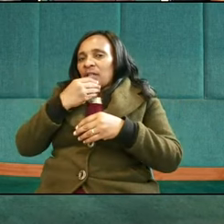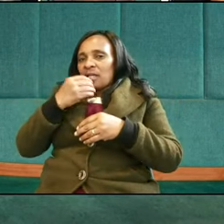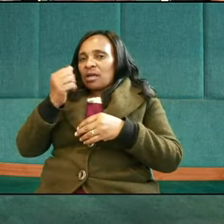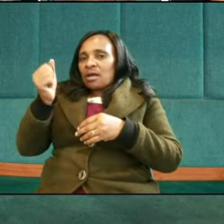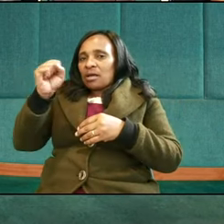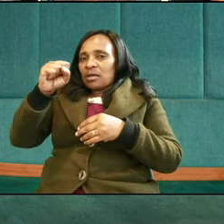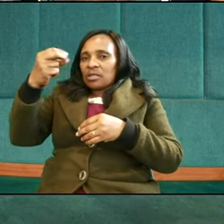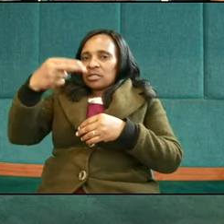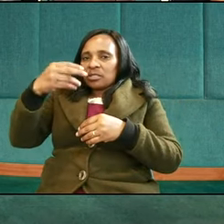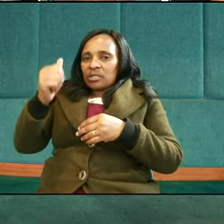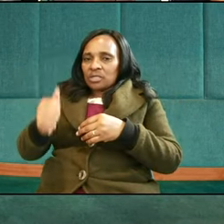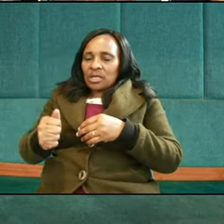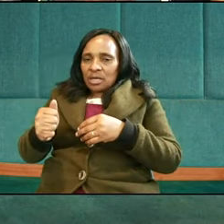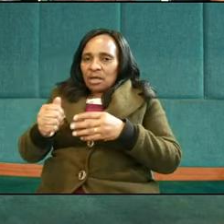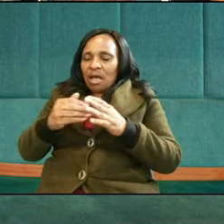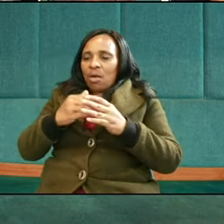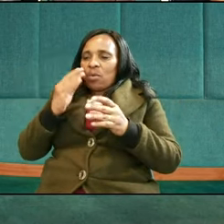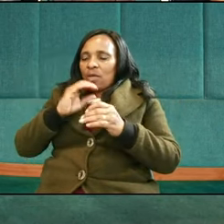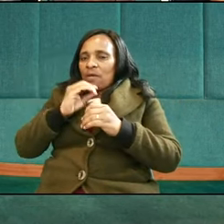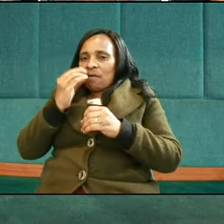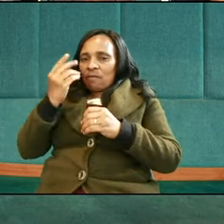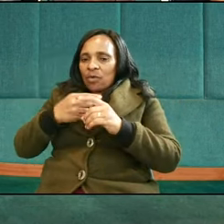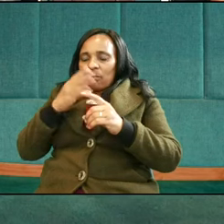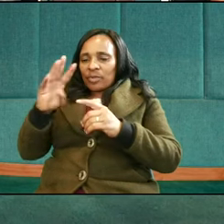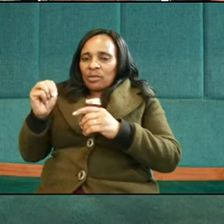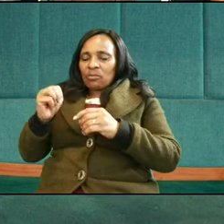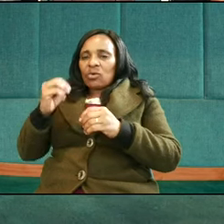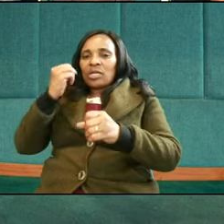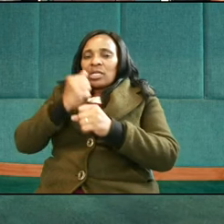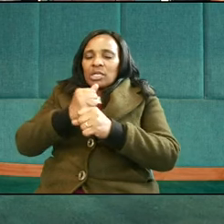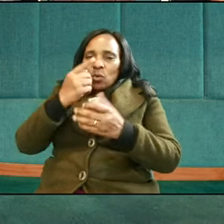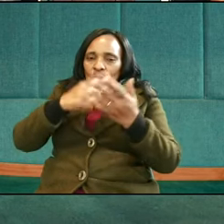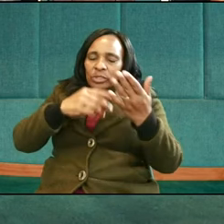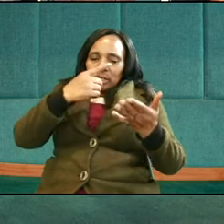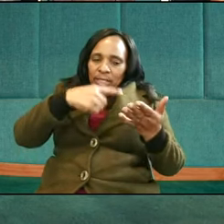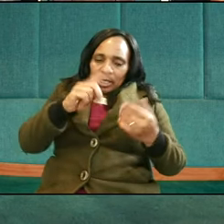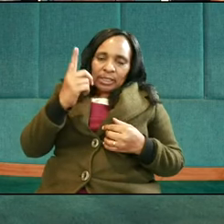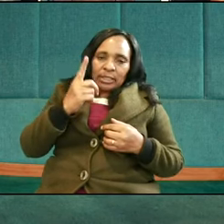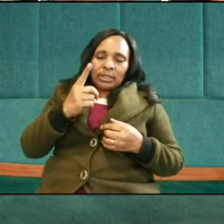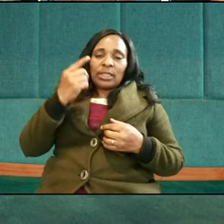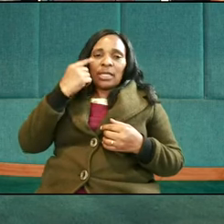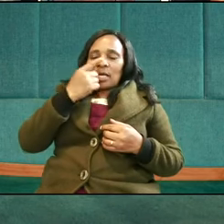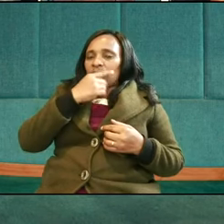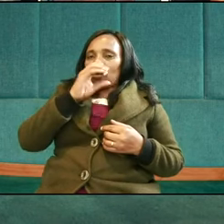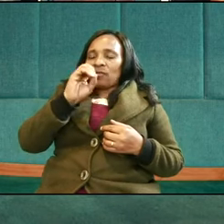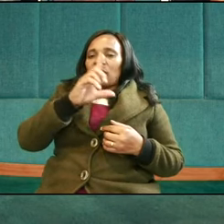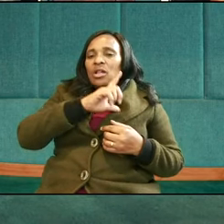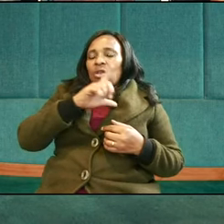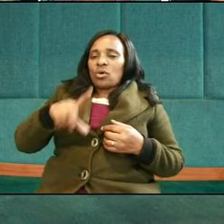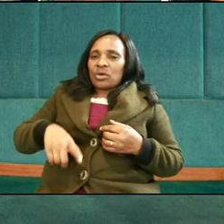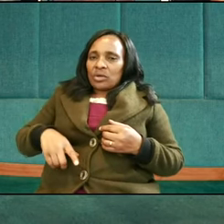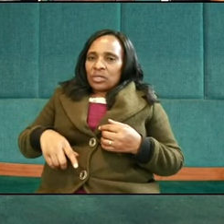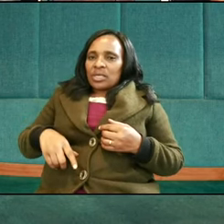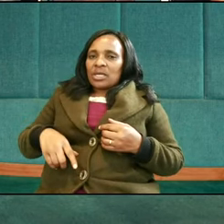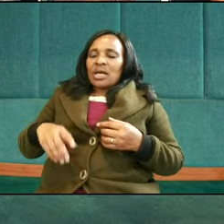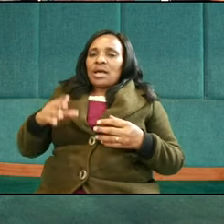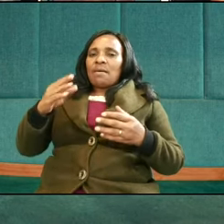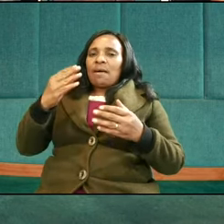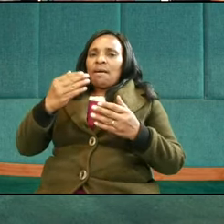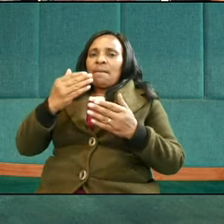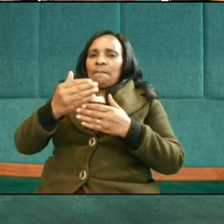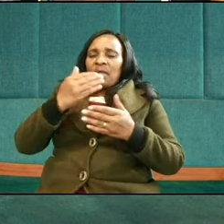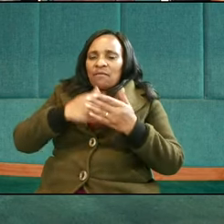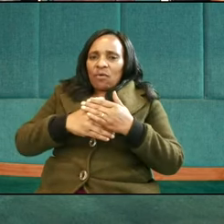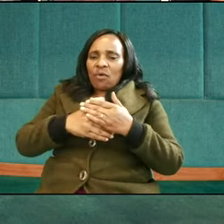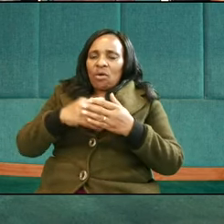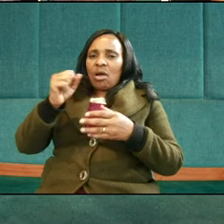not stray from them. He did what was right in the eyes of the Lord. And just before maybe